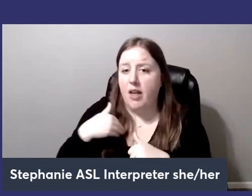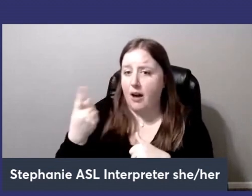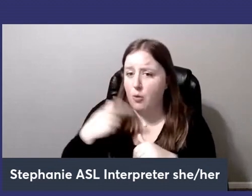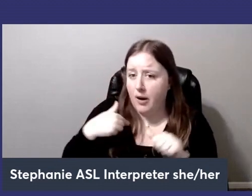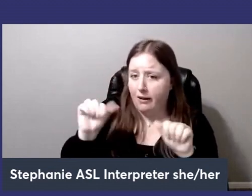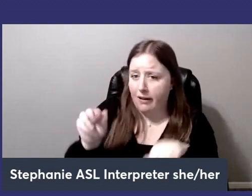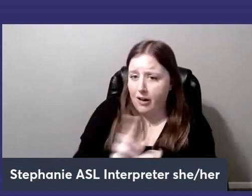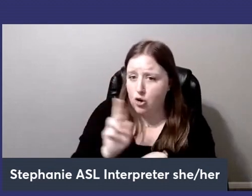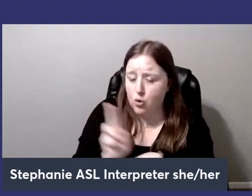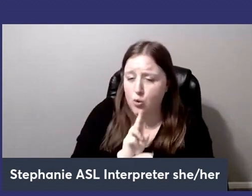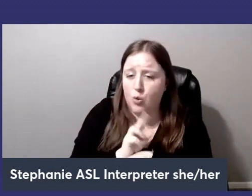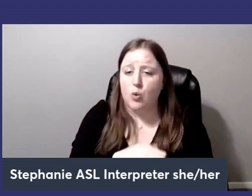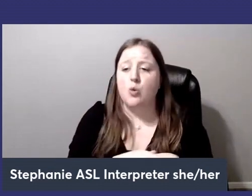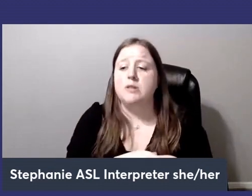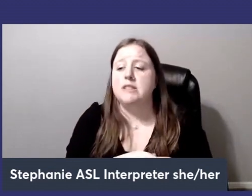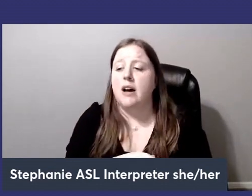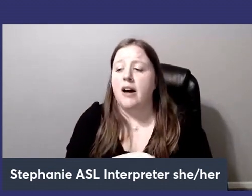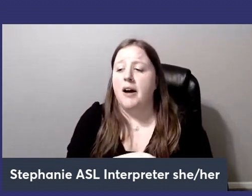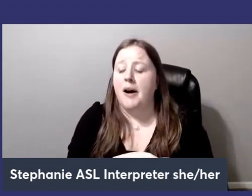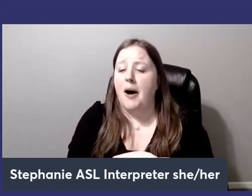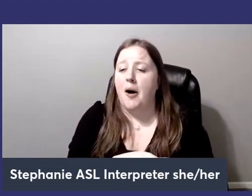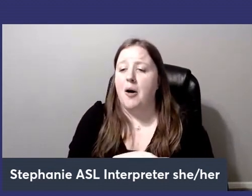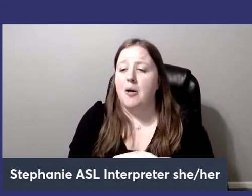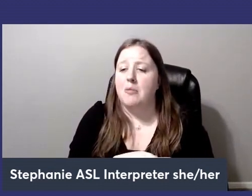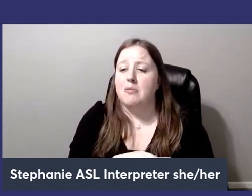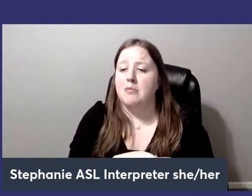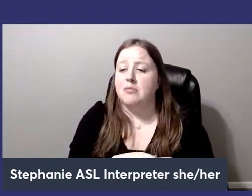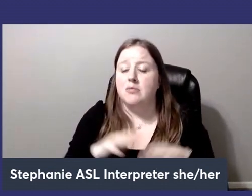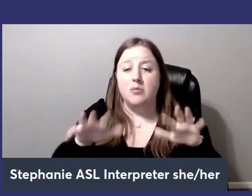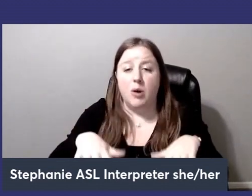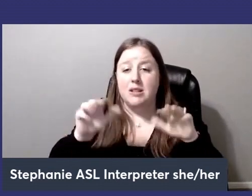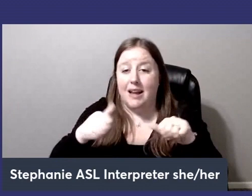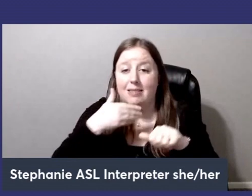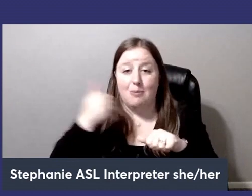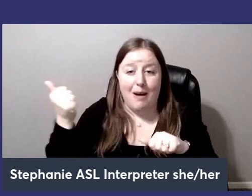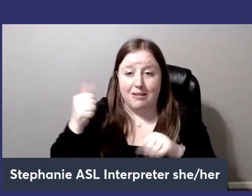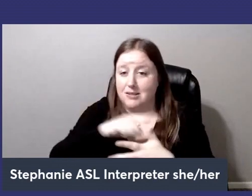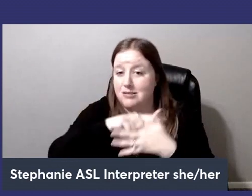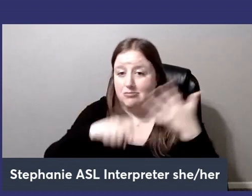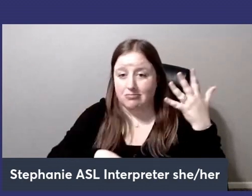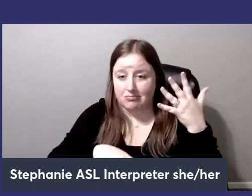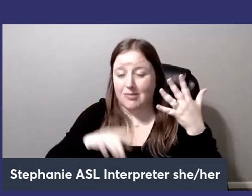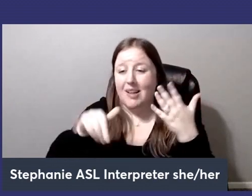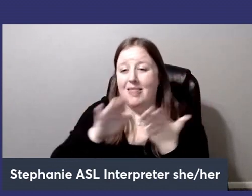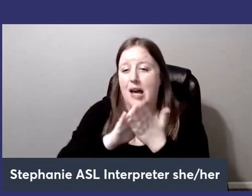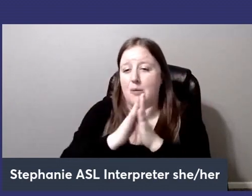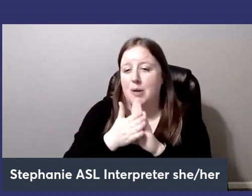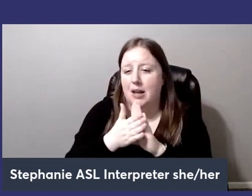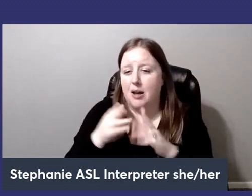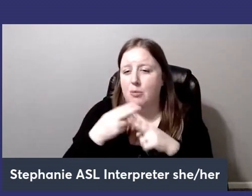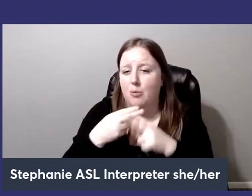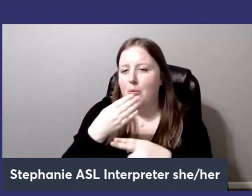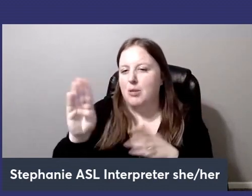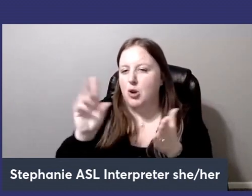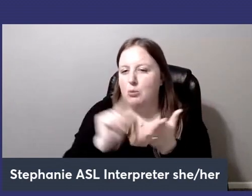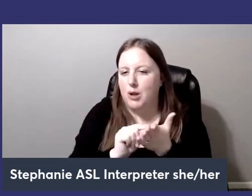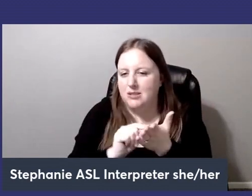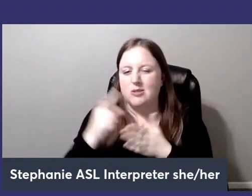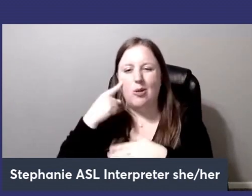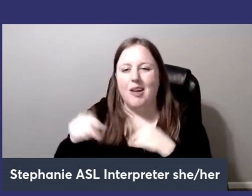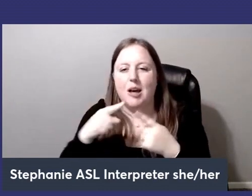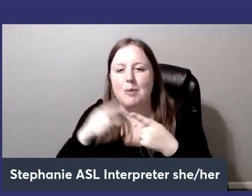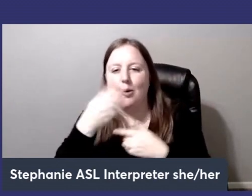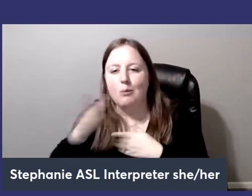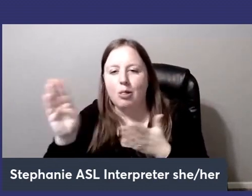use, right? And what we did is we took sort of the best of those things and turned them into what we call blueprints. So think of a blueprint as